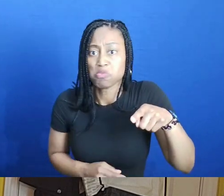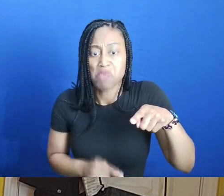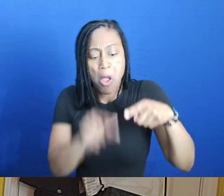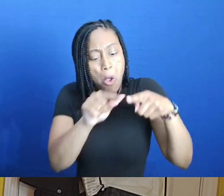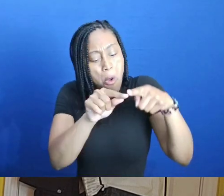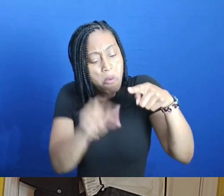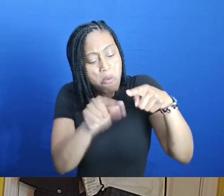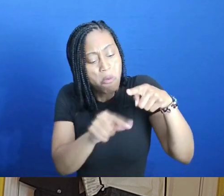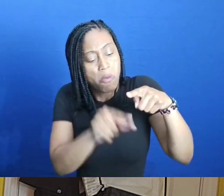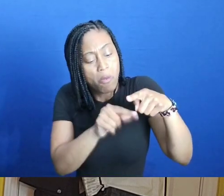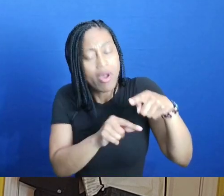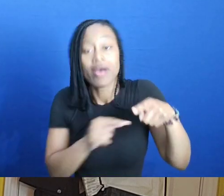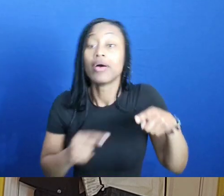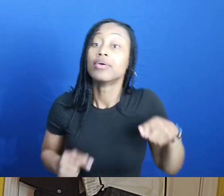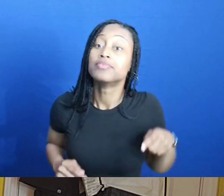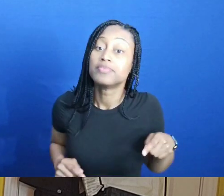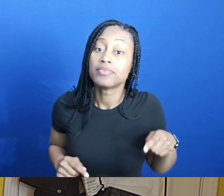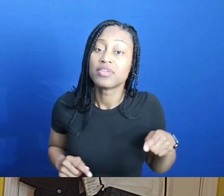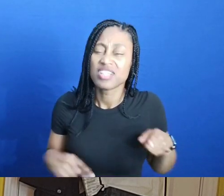straight.